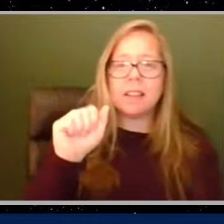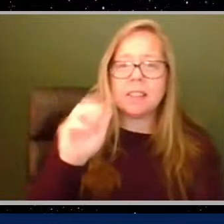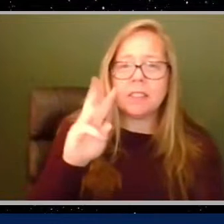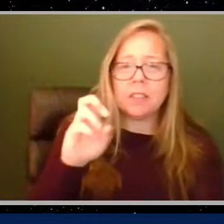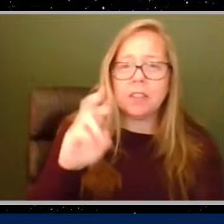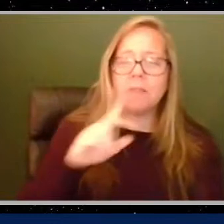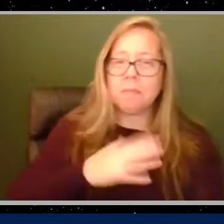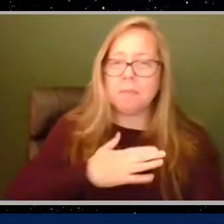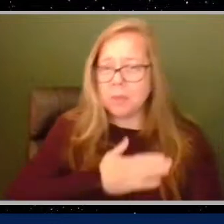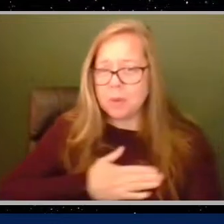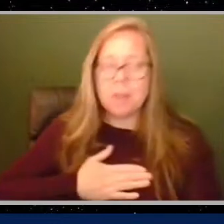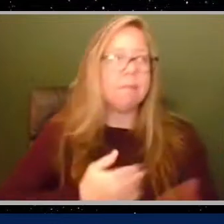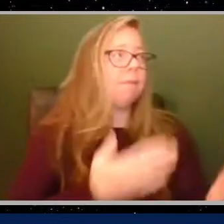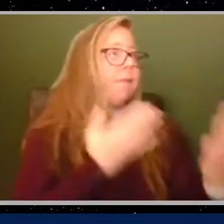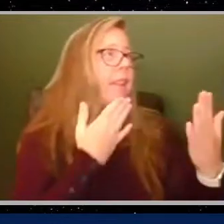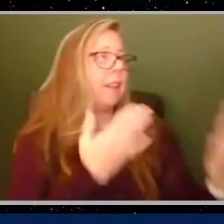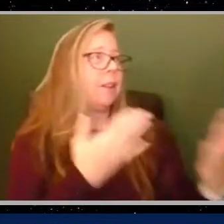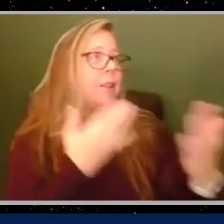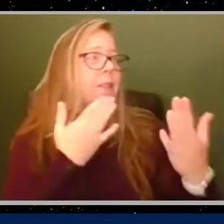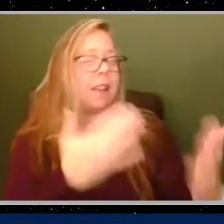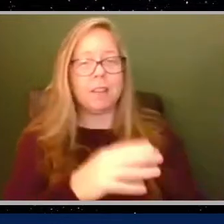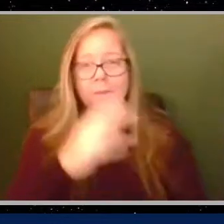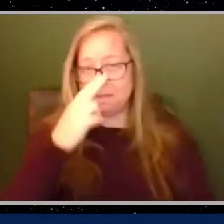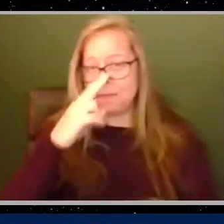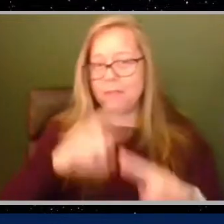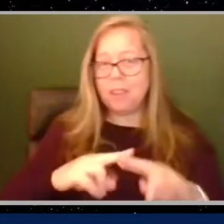of fun. It was great.